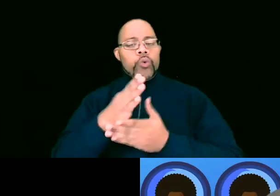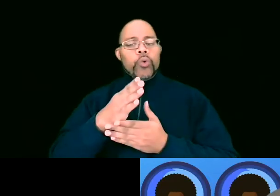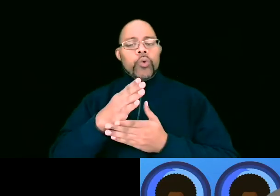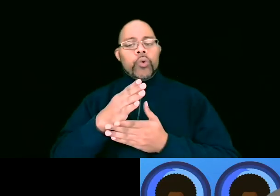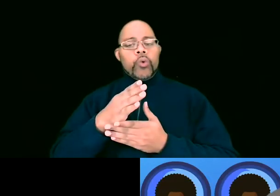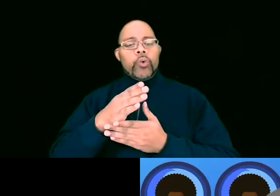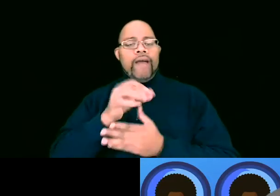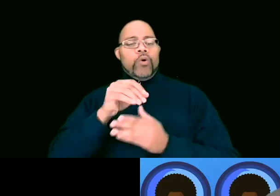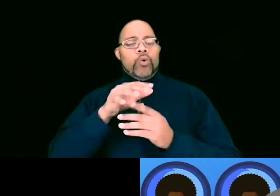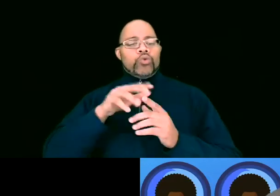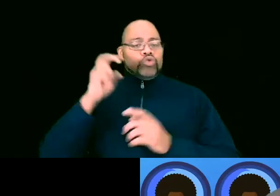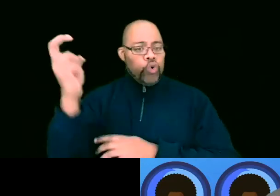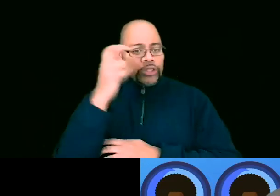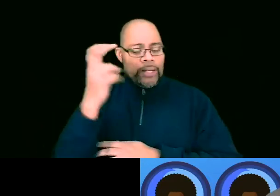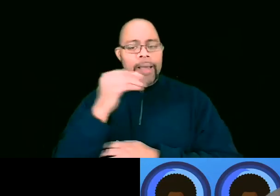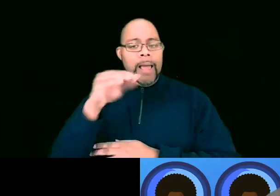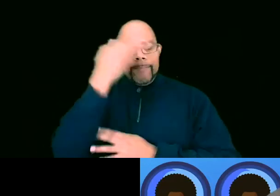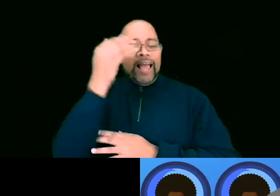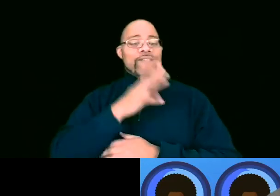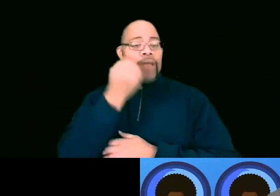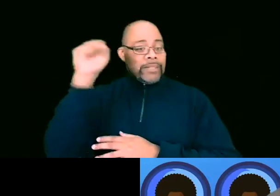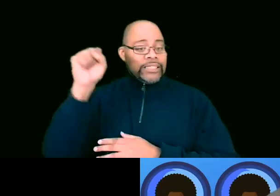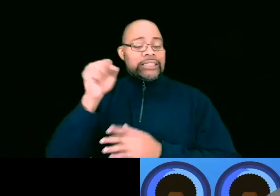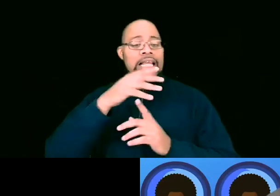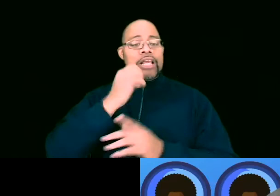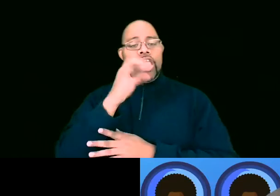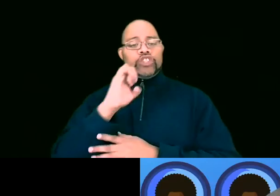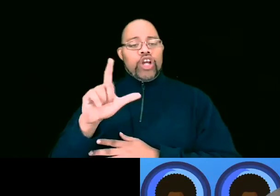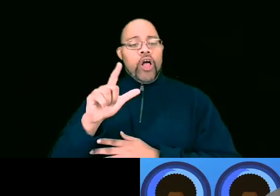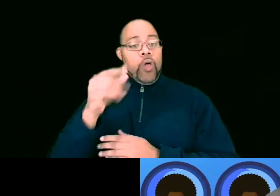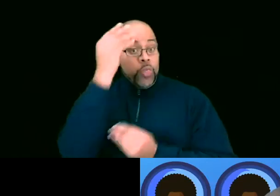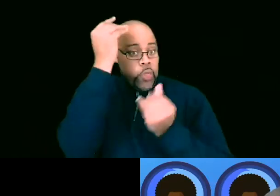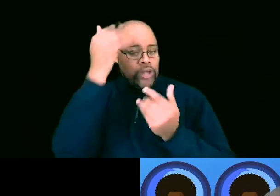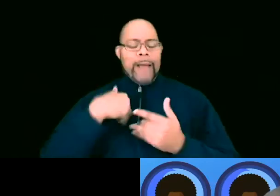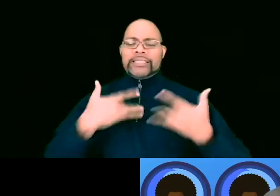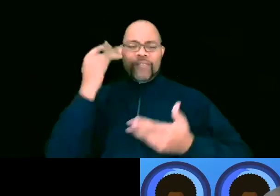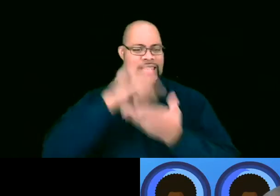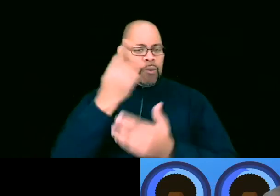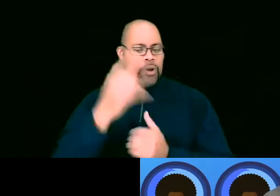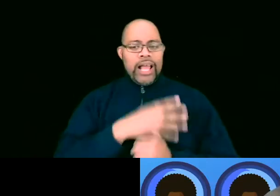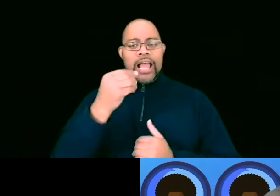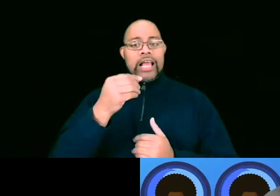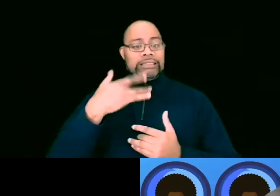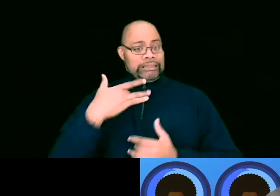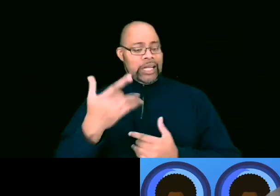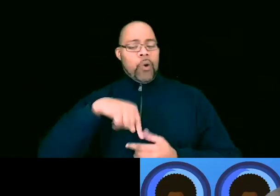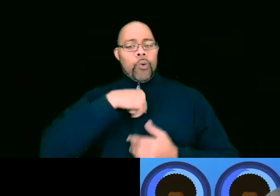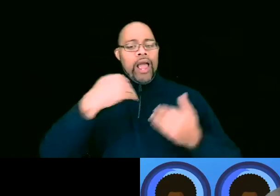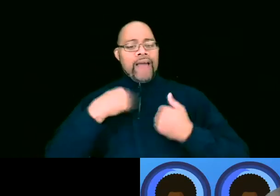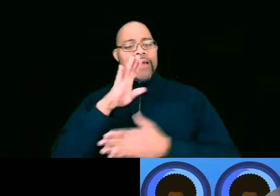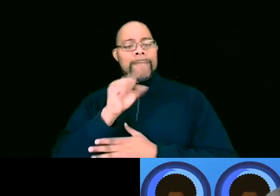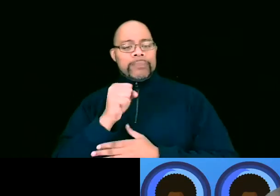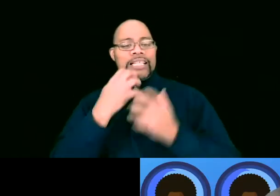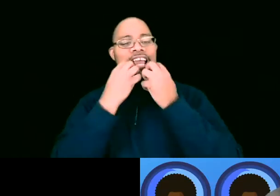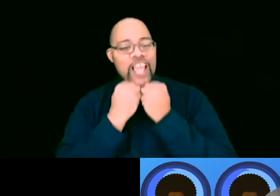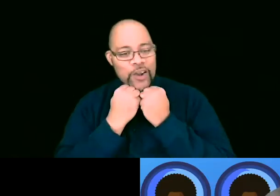Afro-tourism and Black feminist ecological thought. I'm so excited for that one. And as usual, we've got BIMS